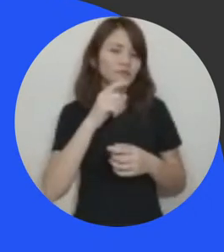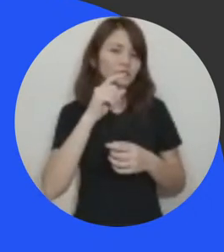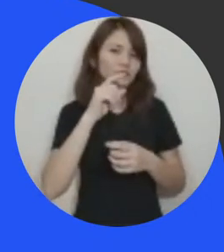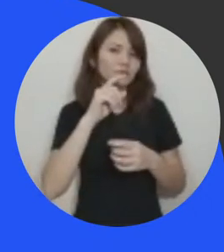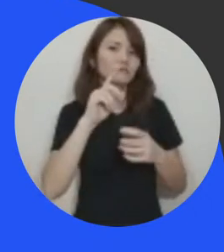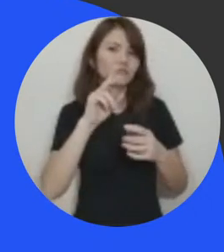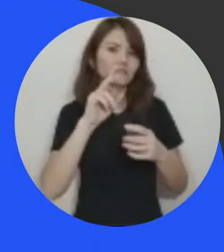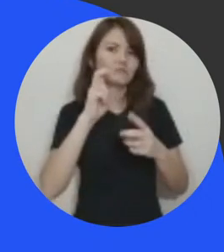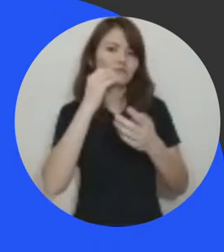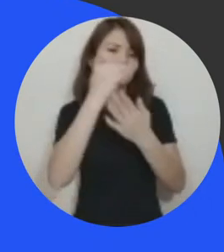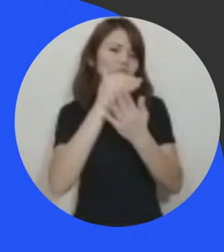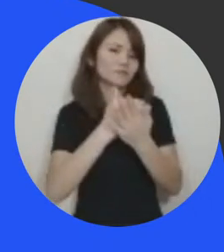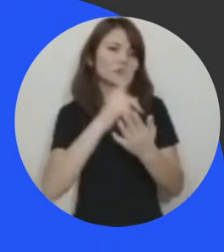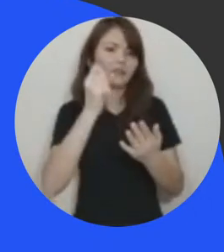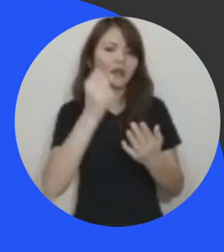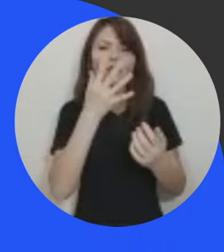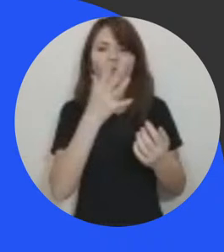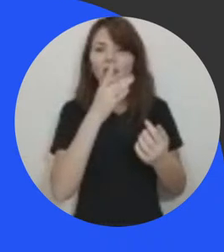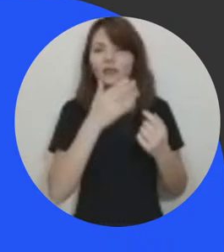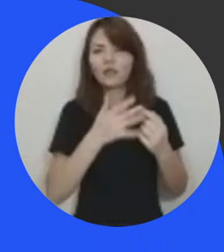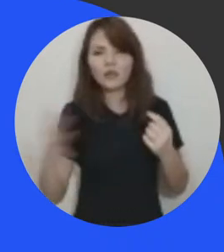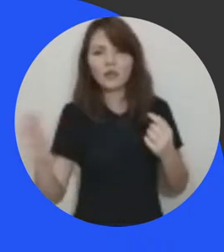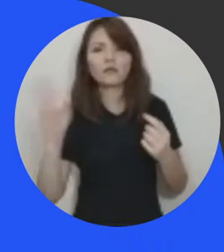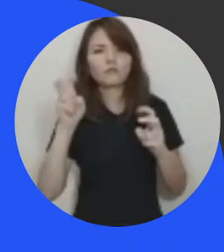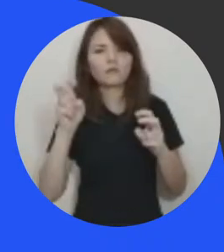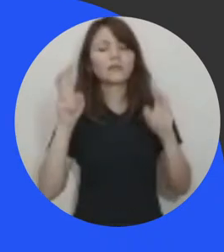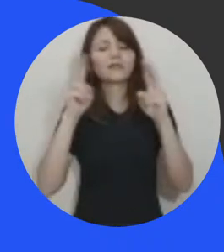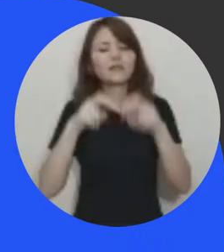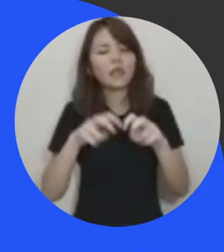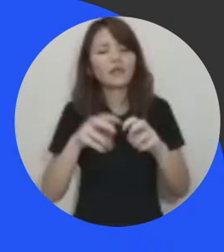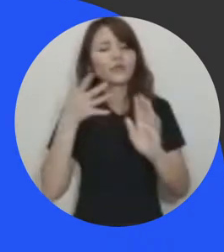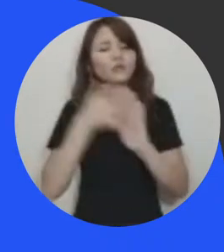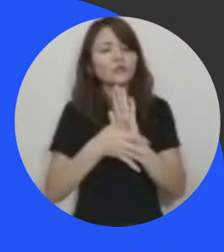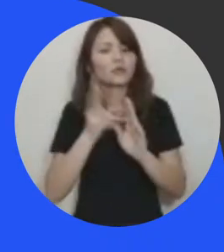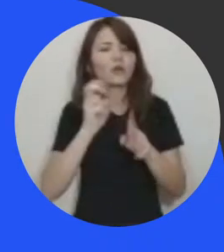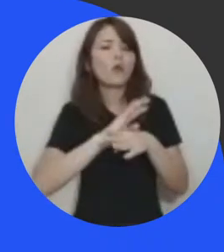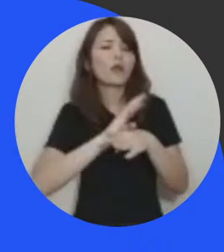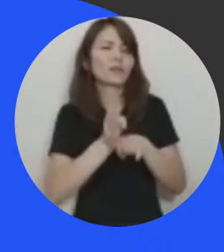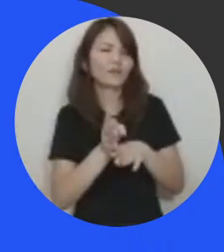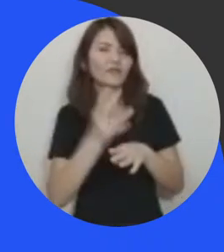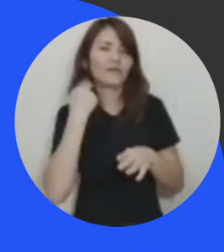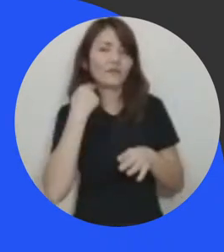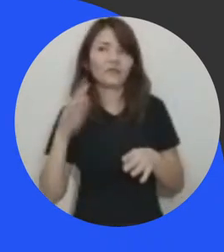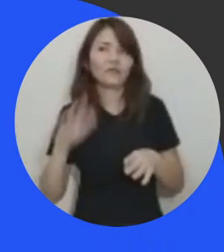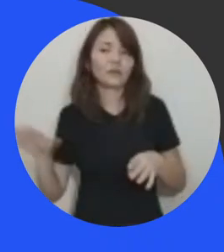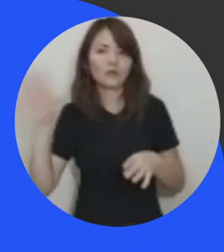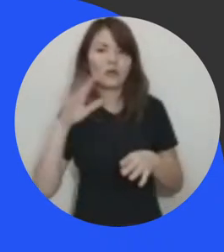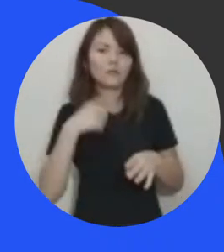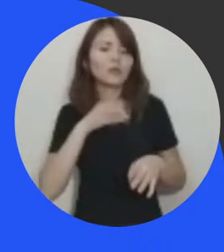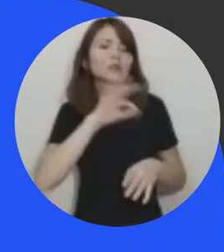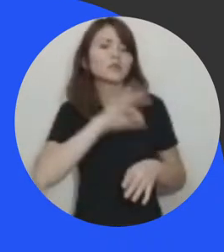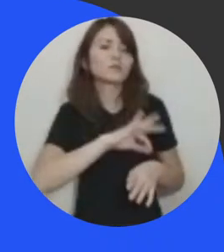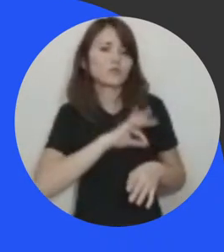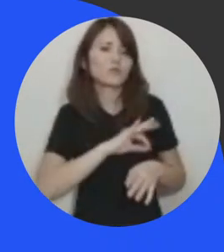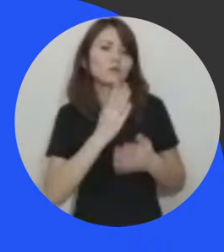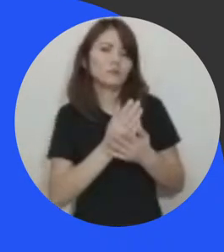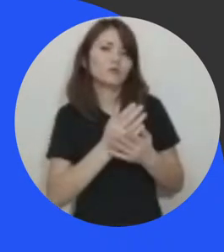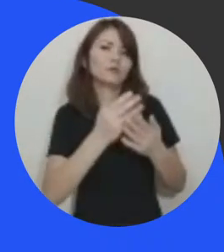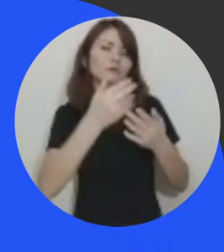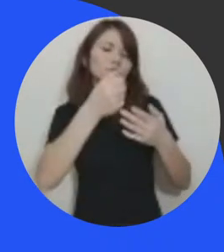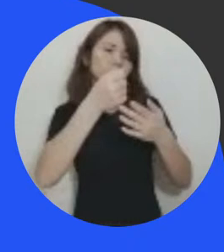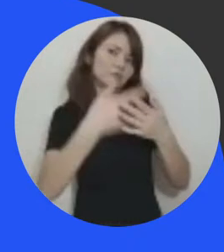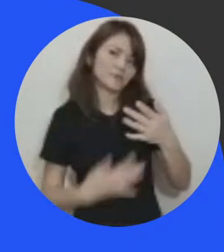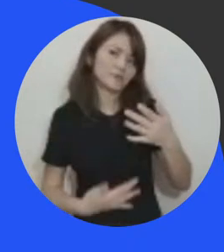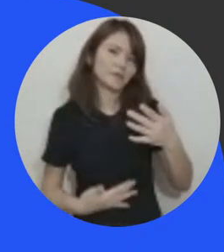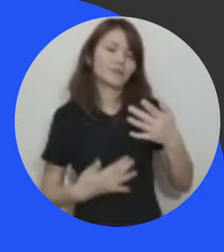investigate SARS-CoV-2 in the UK. We're using that at a whole range of scales, from national level surveillance